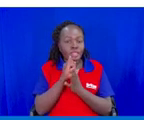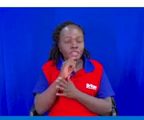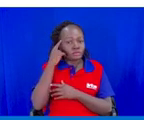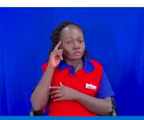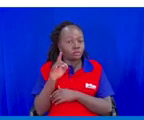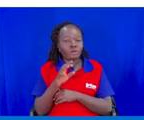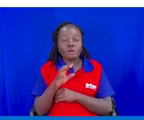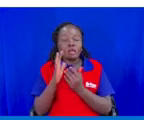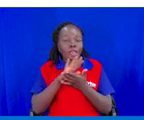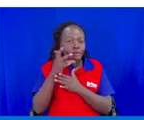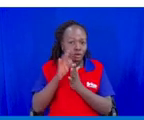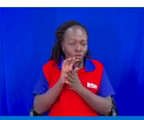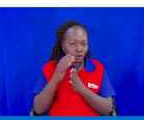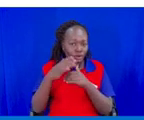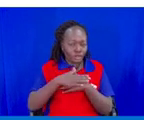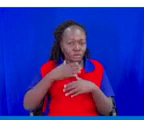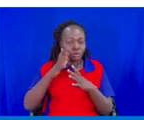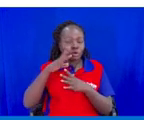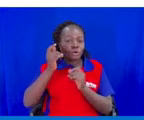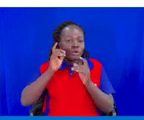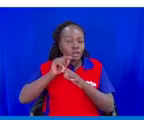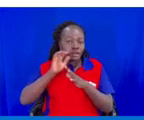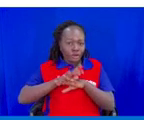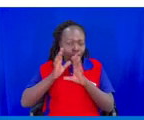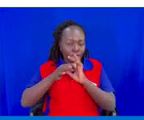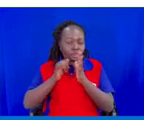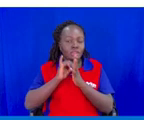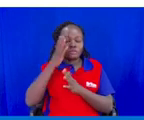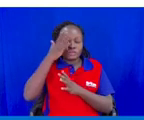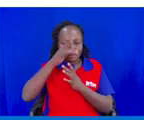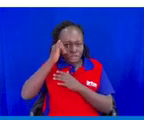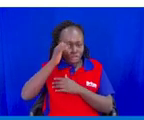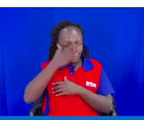computer, go and click on the link that is on the screen there. That link is